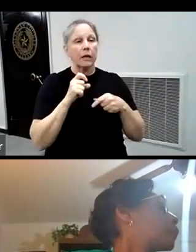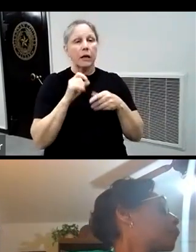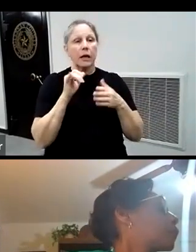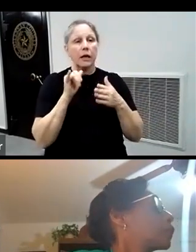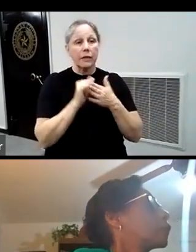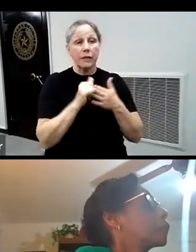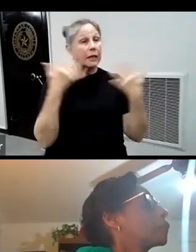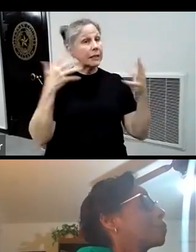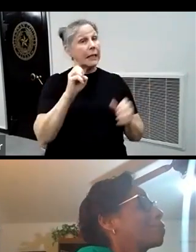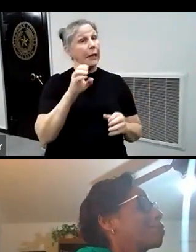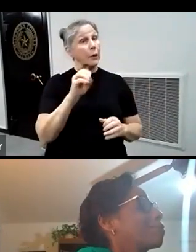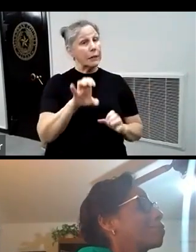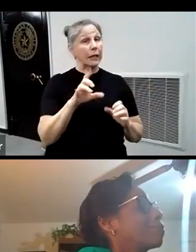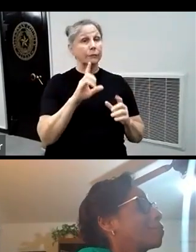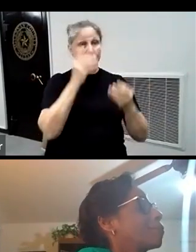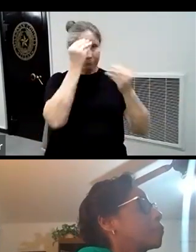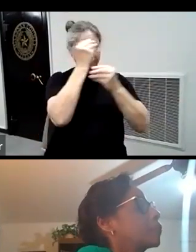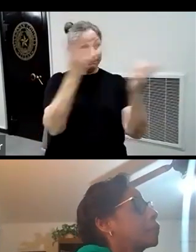EOC update.